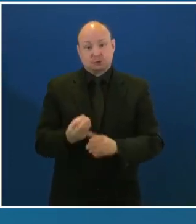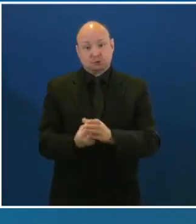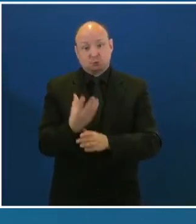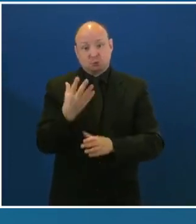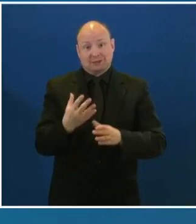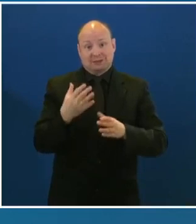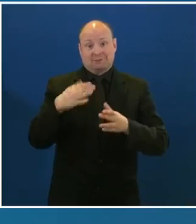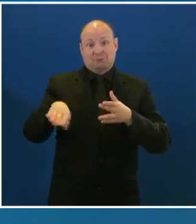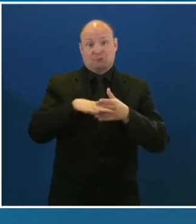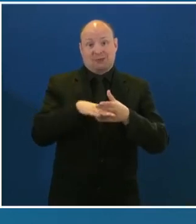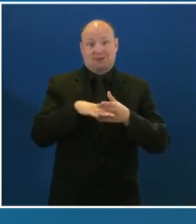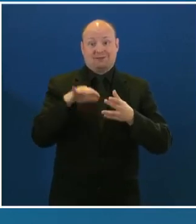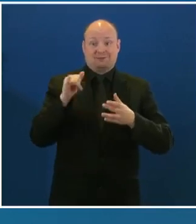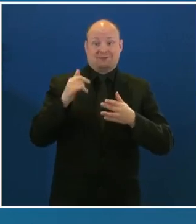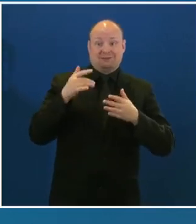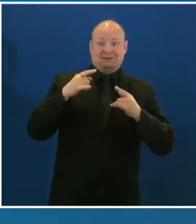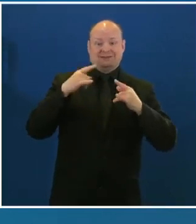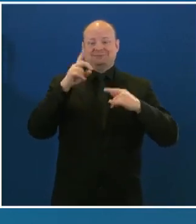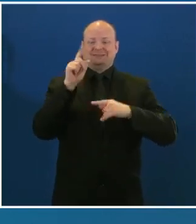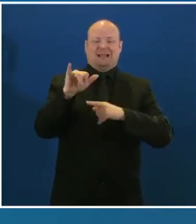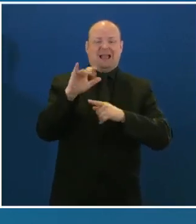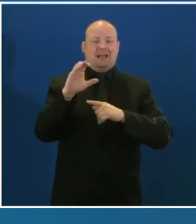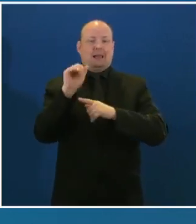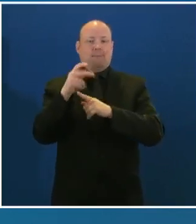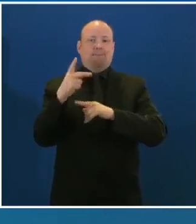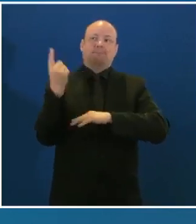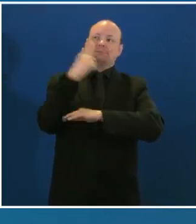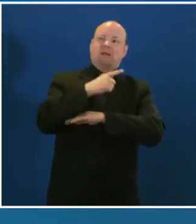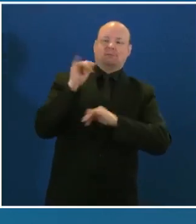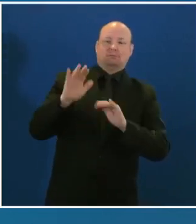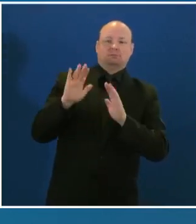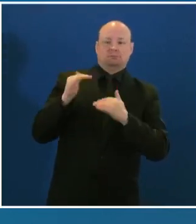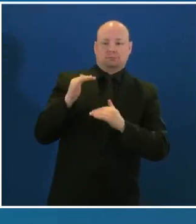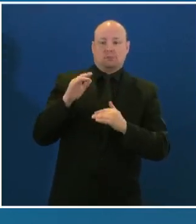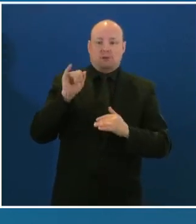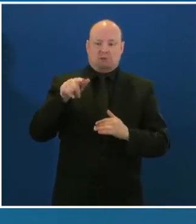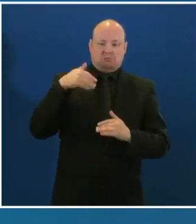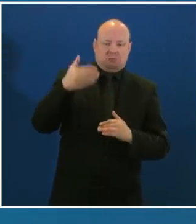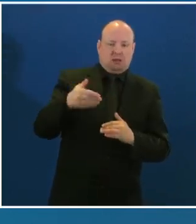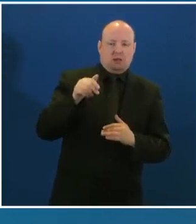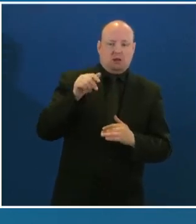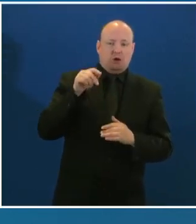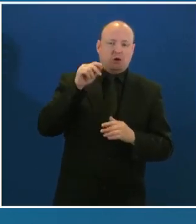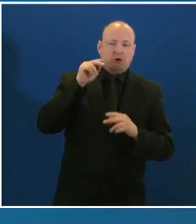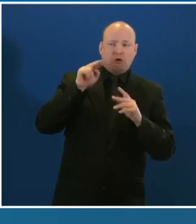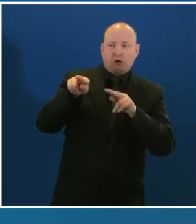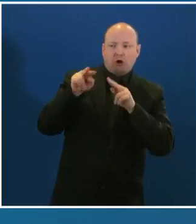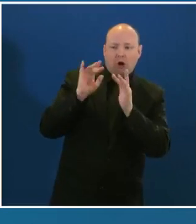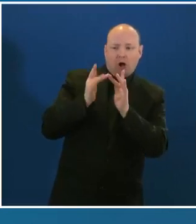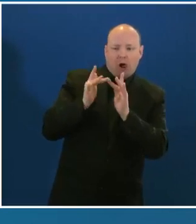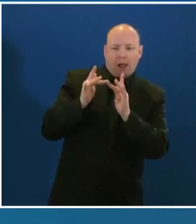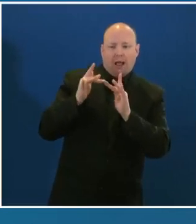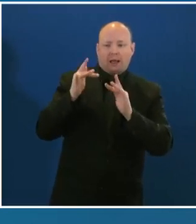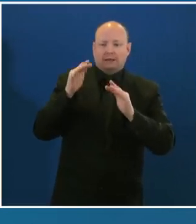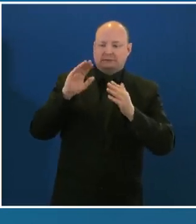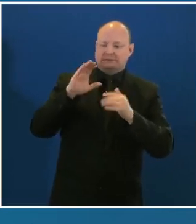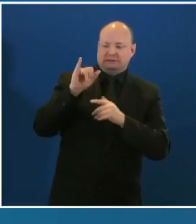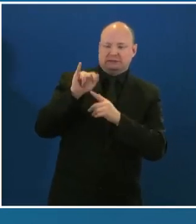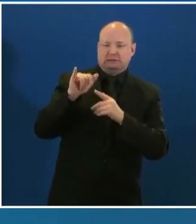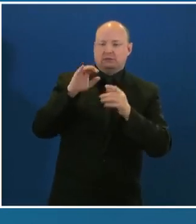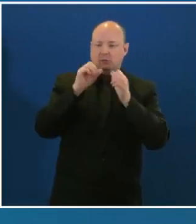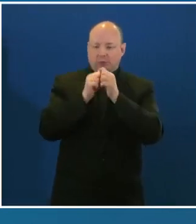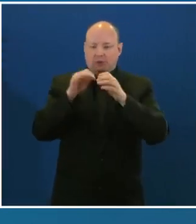April. So visit the Parks and Rec site on the city's website. Click on the Activities button to learn